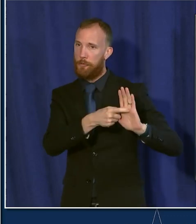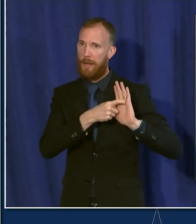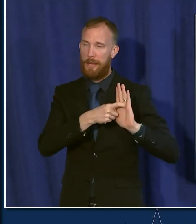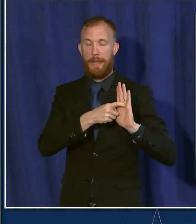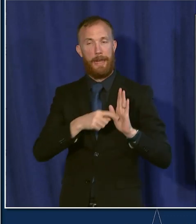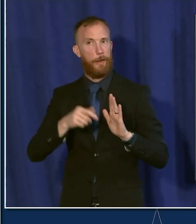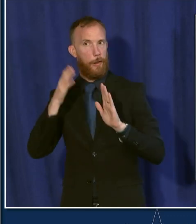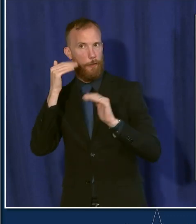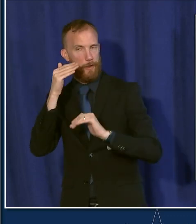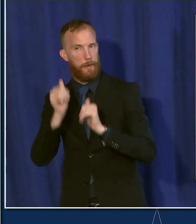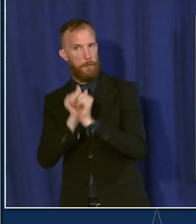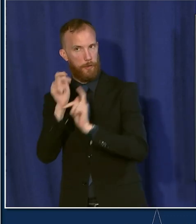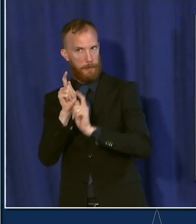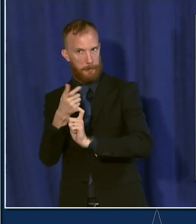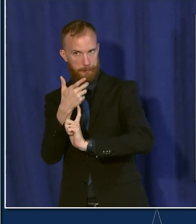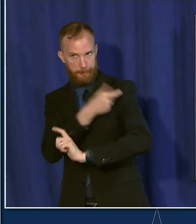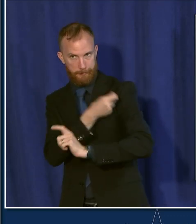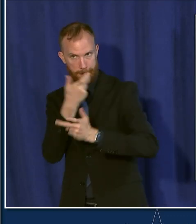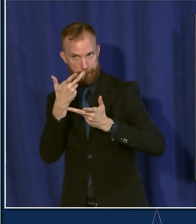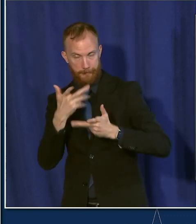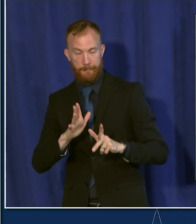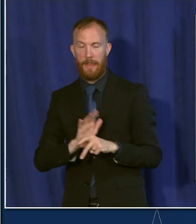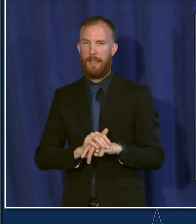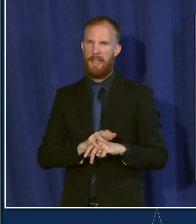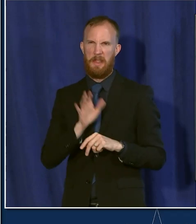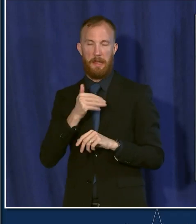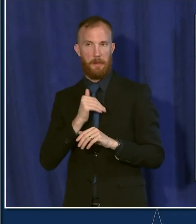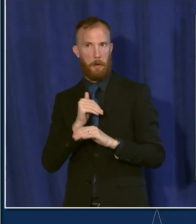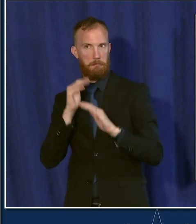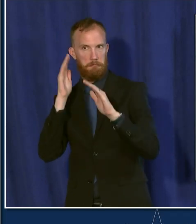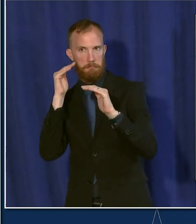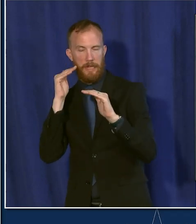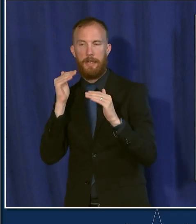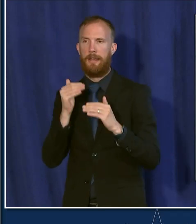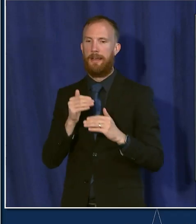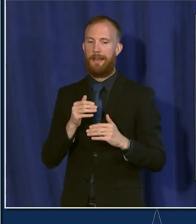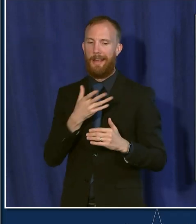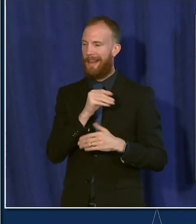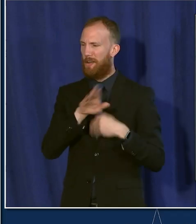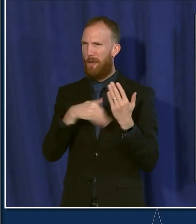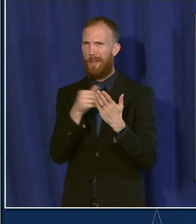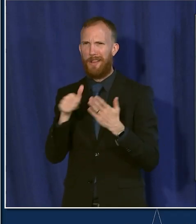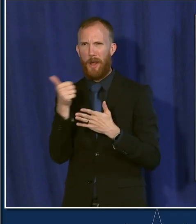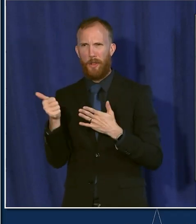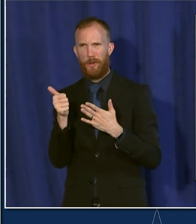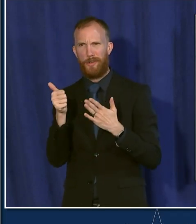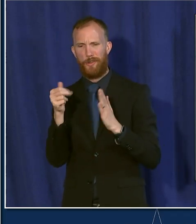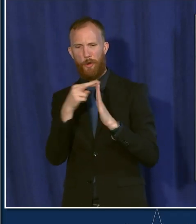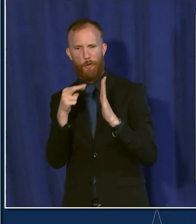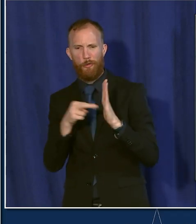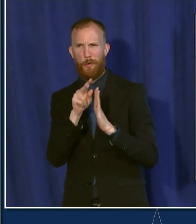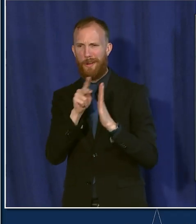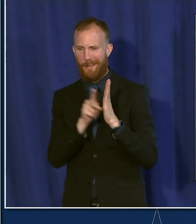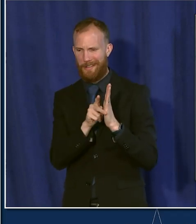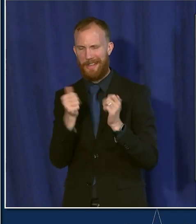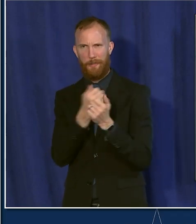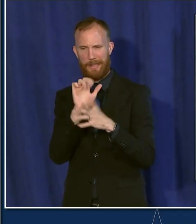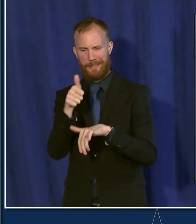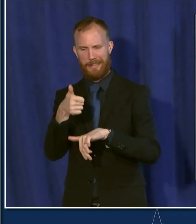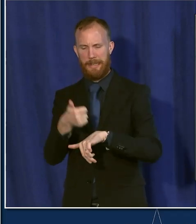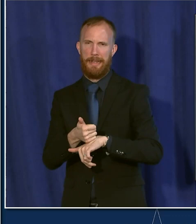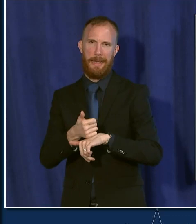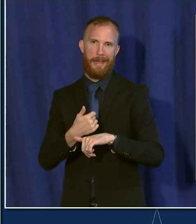mostly vaccination, which is what we expect, as well as all the other mitigation factors. I'm certainly hopeful that we won't see